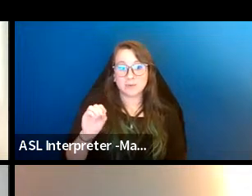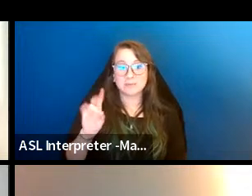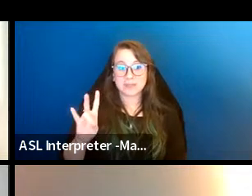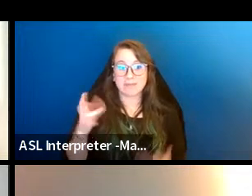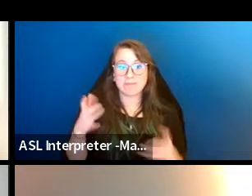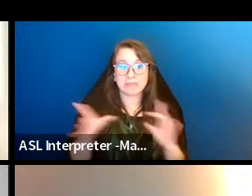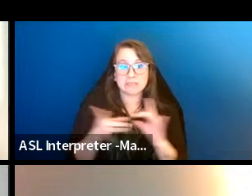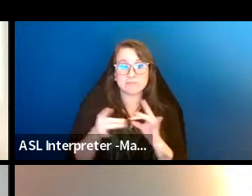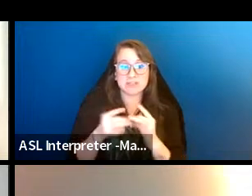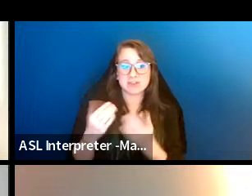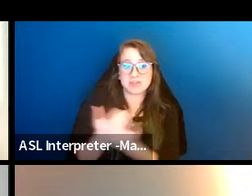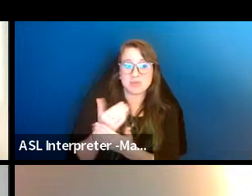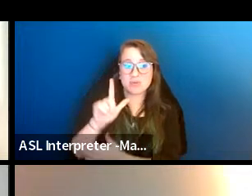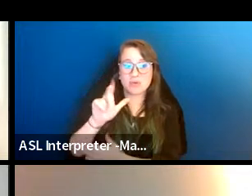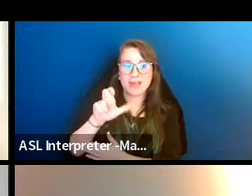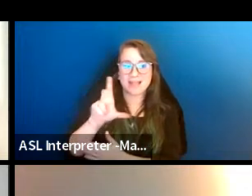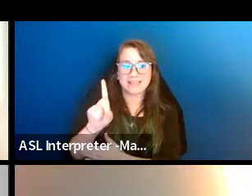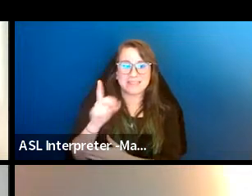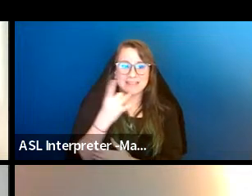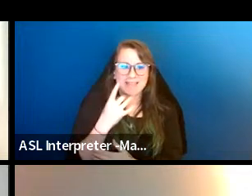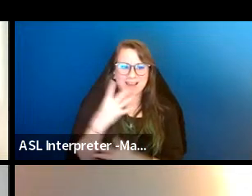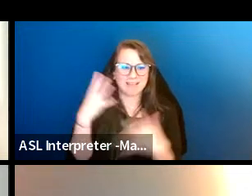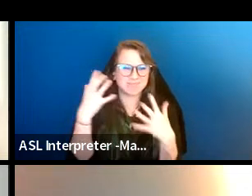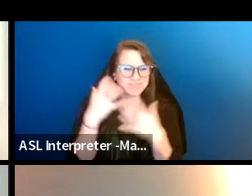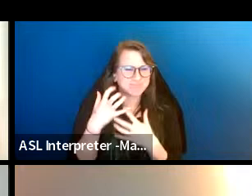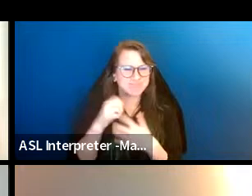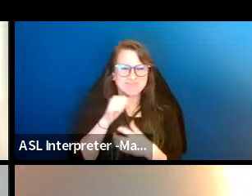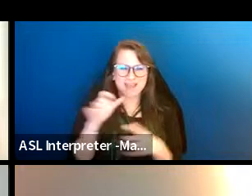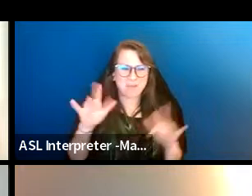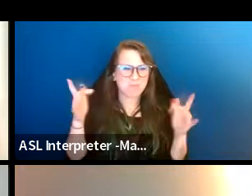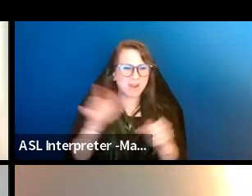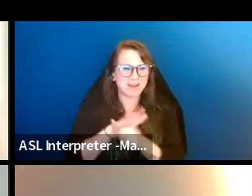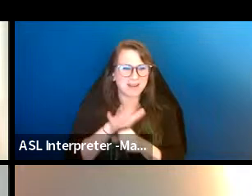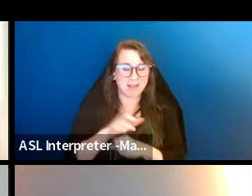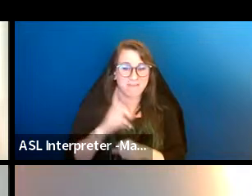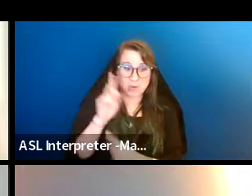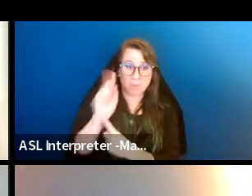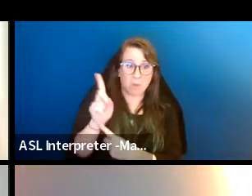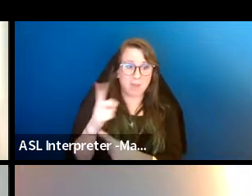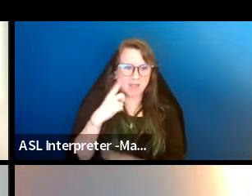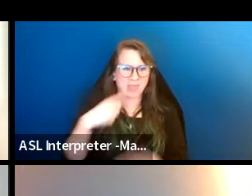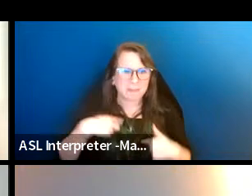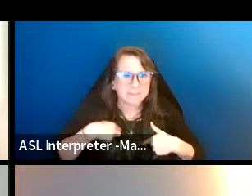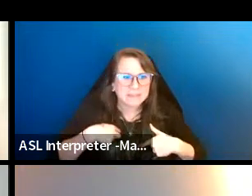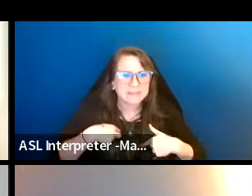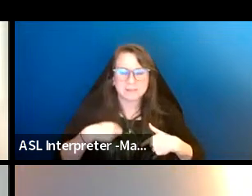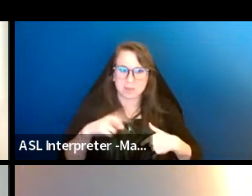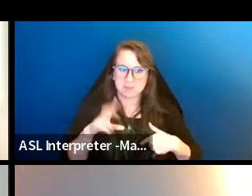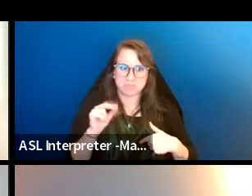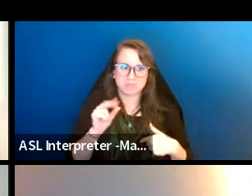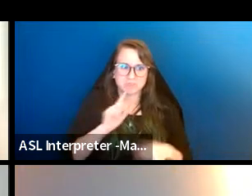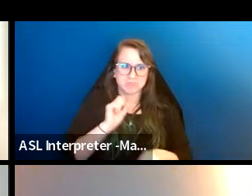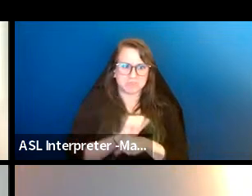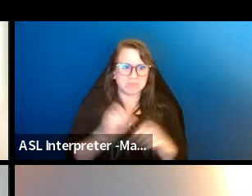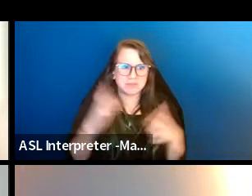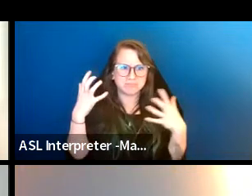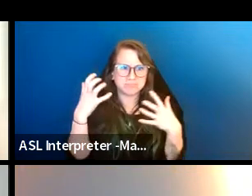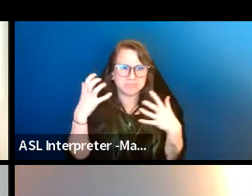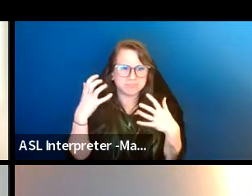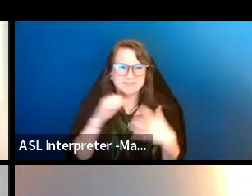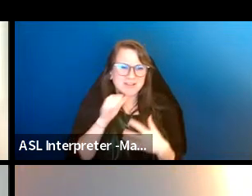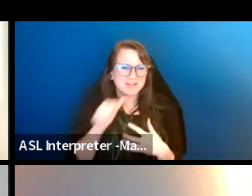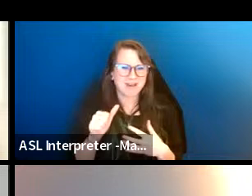new LED lights are not bright enough. For a moment, I thought it was just me, but I mean, they are really not bright. So we're going to jump on